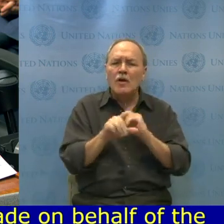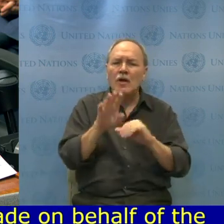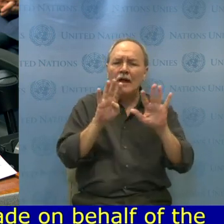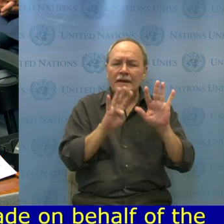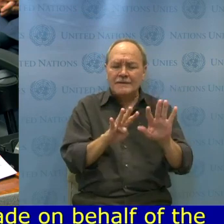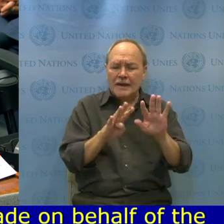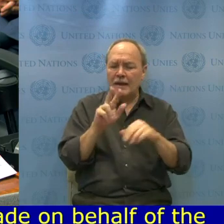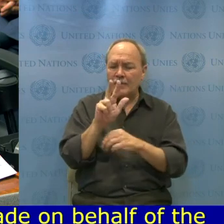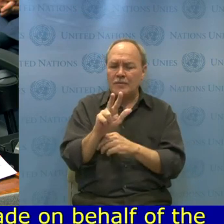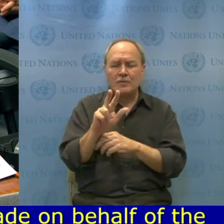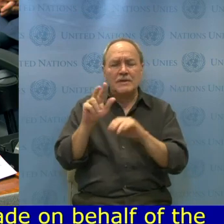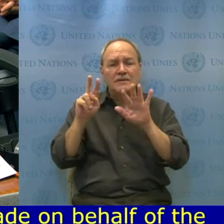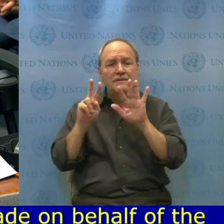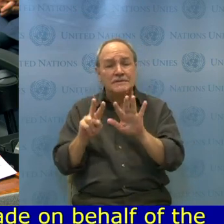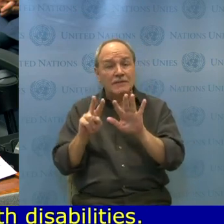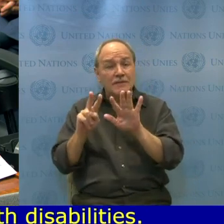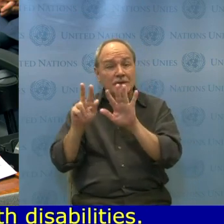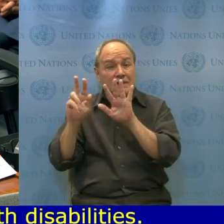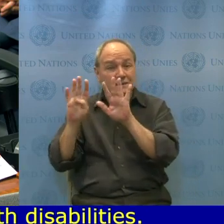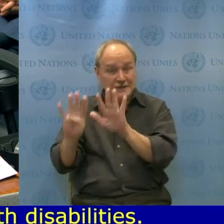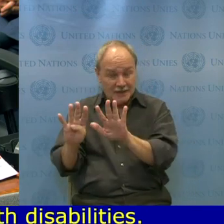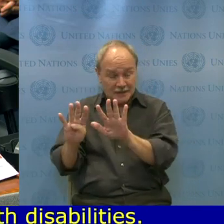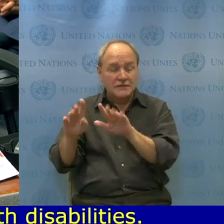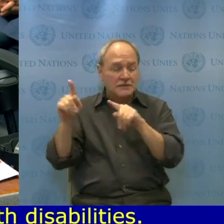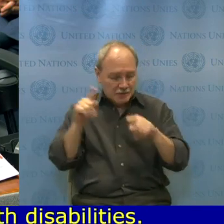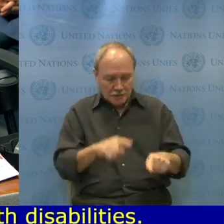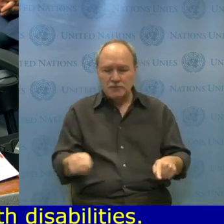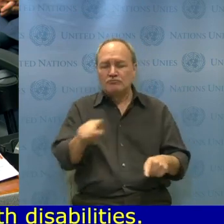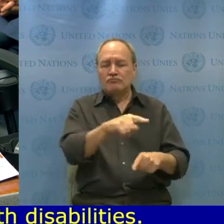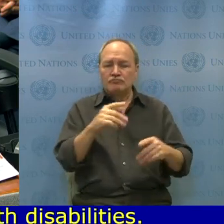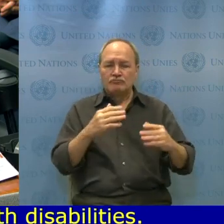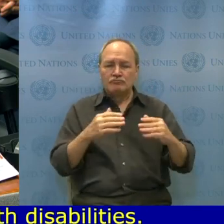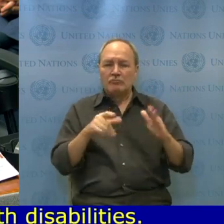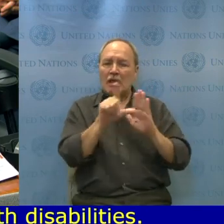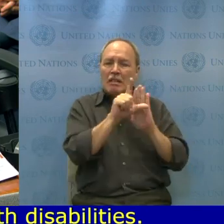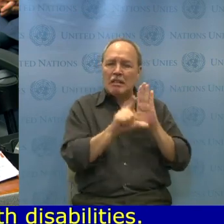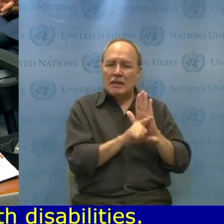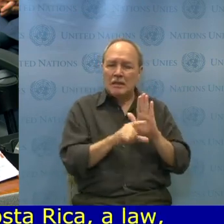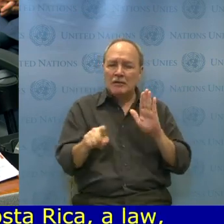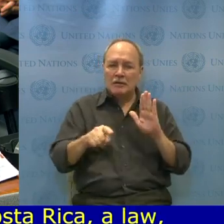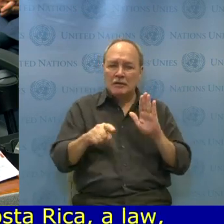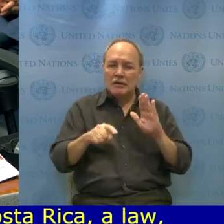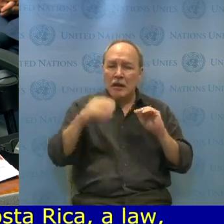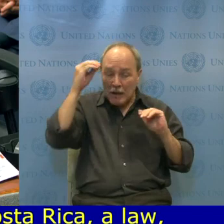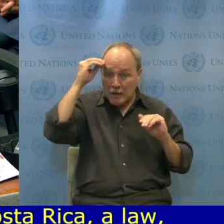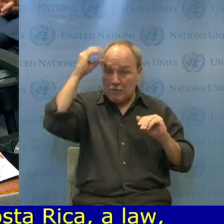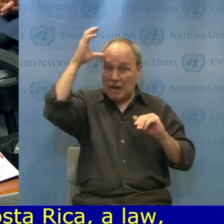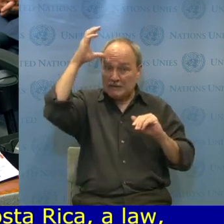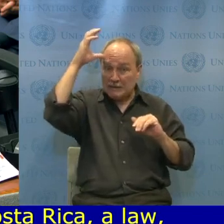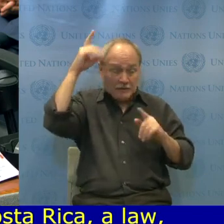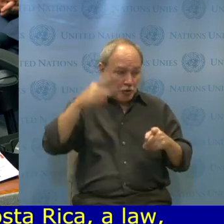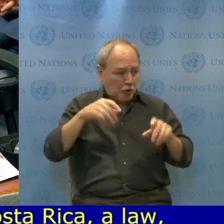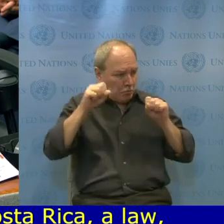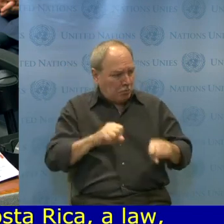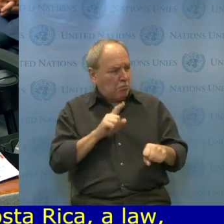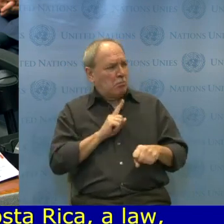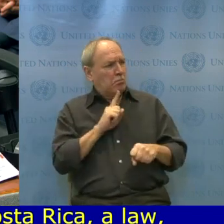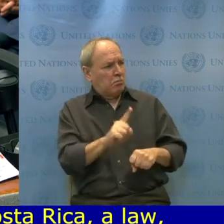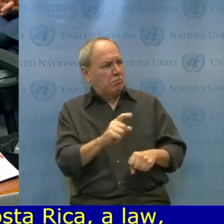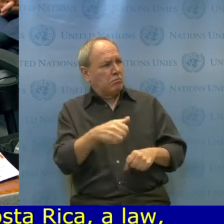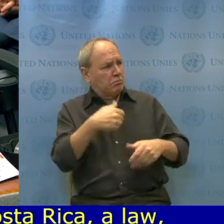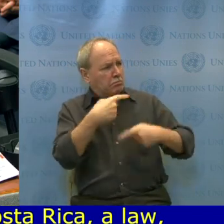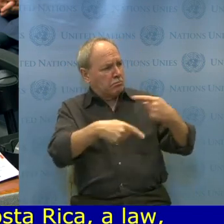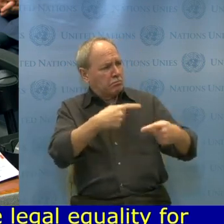to ensure legal equality for the disabled, doing away with the restrictions on their legal capacity, particularly guardianship and